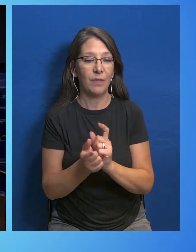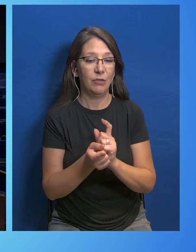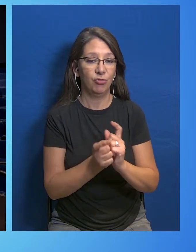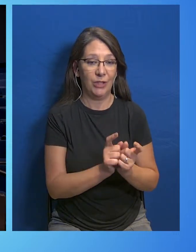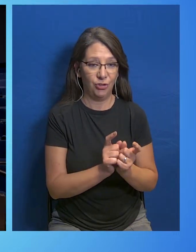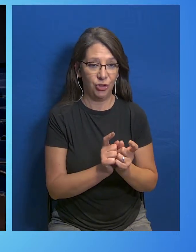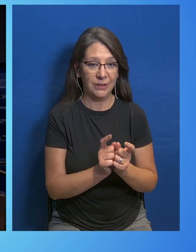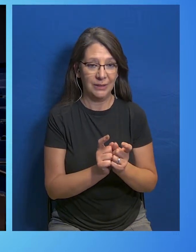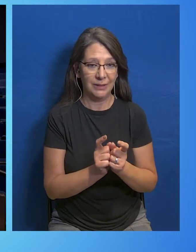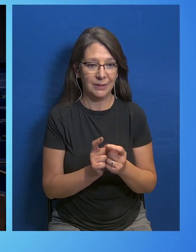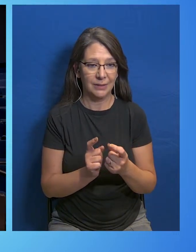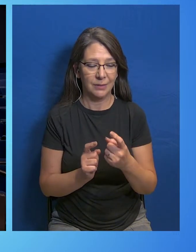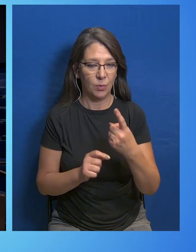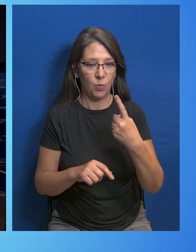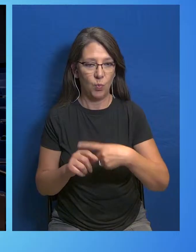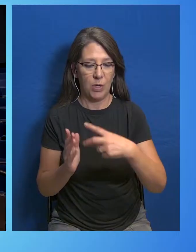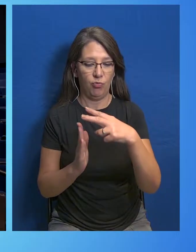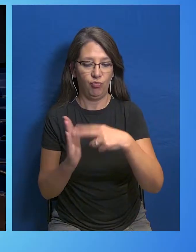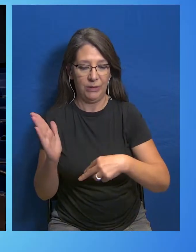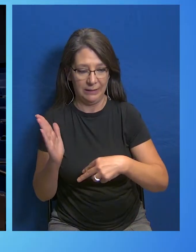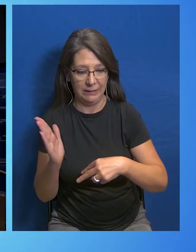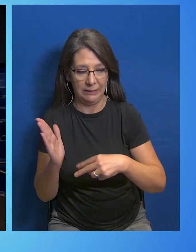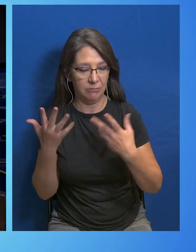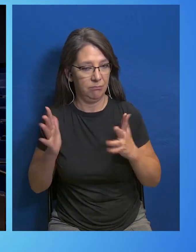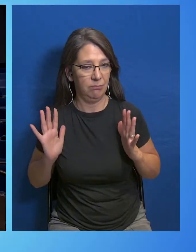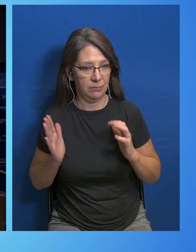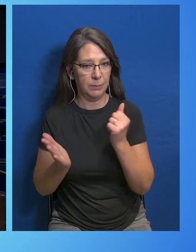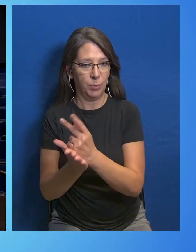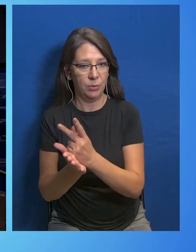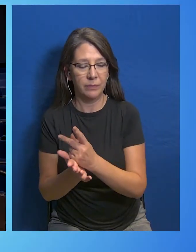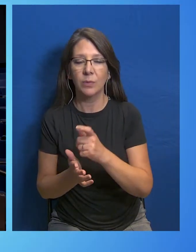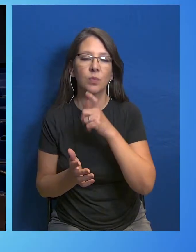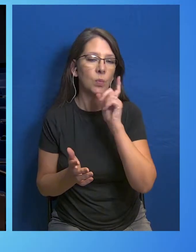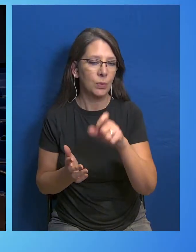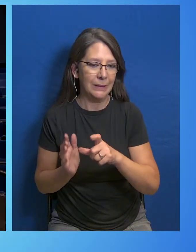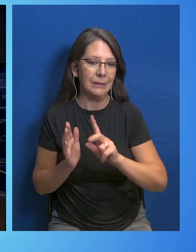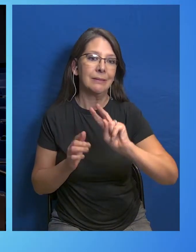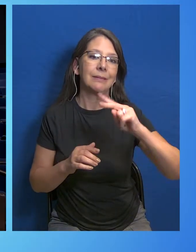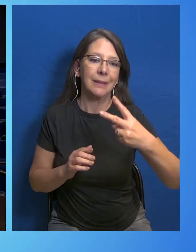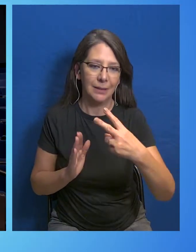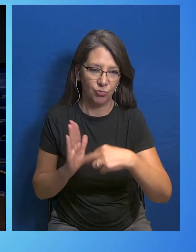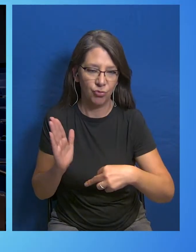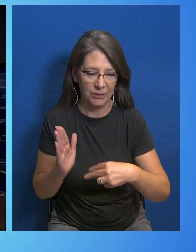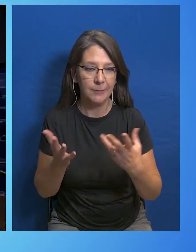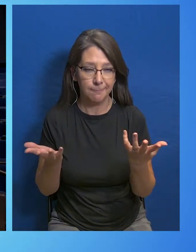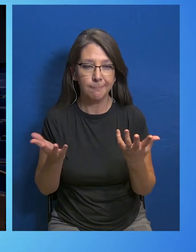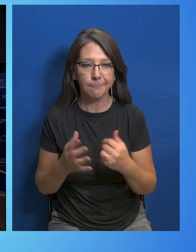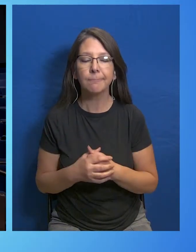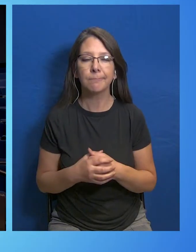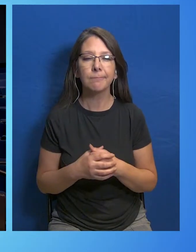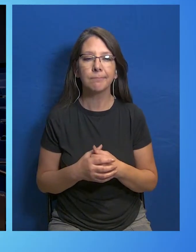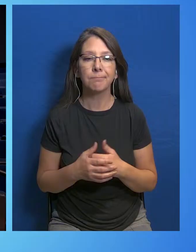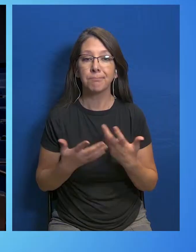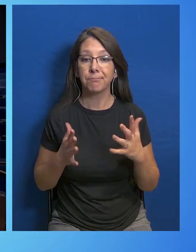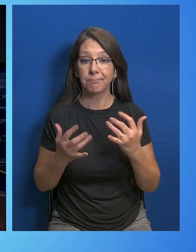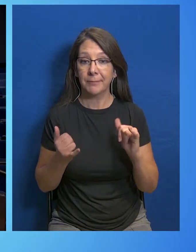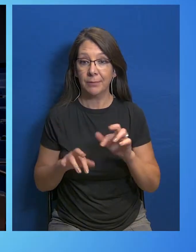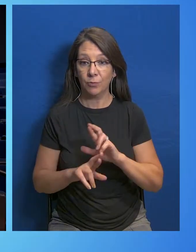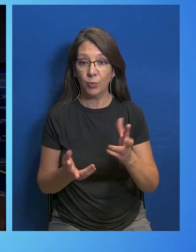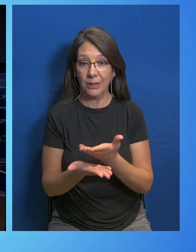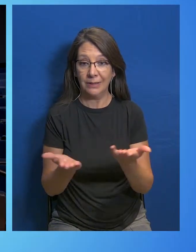one read rather than the typical two read. And with that, I'd like to make myself available for any